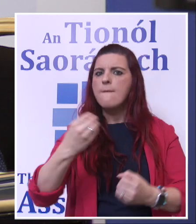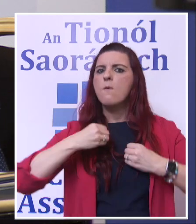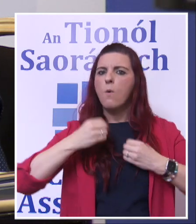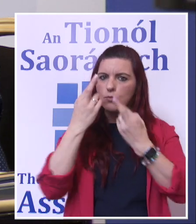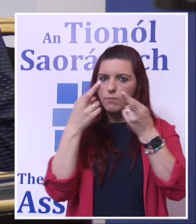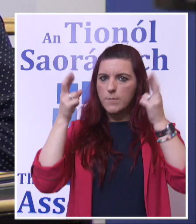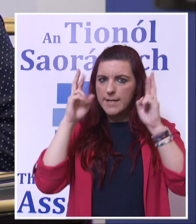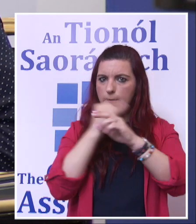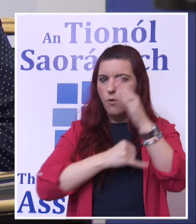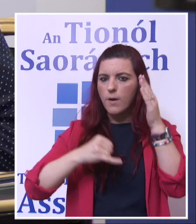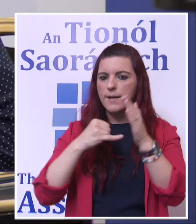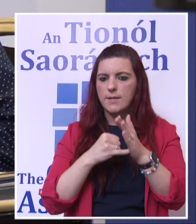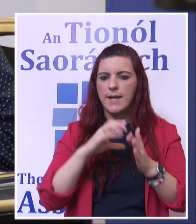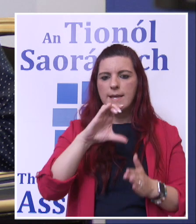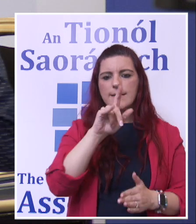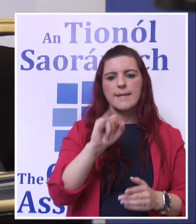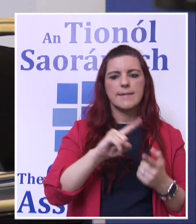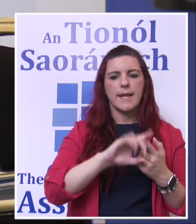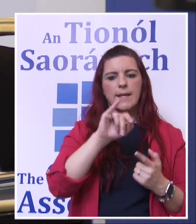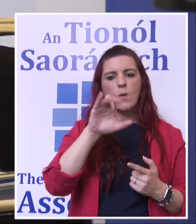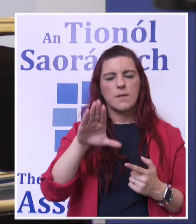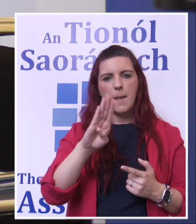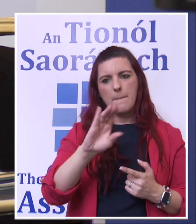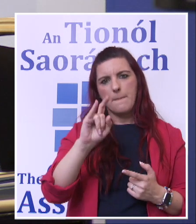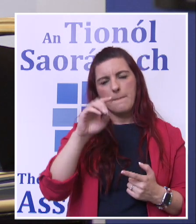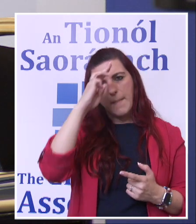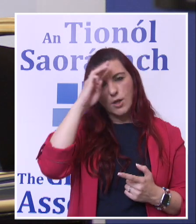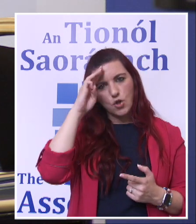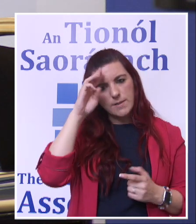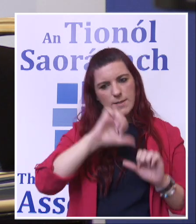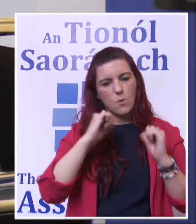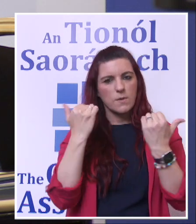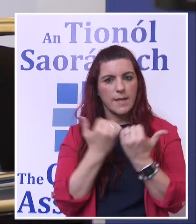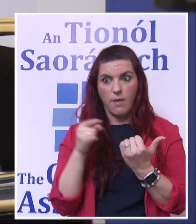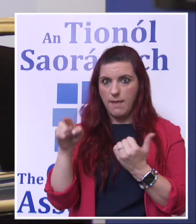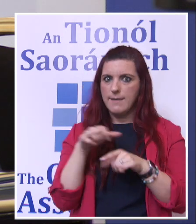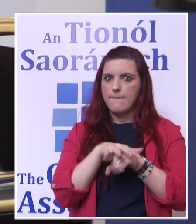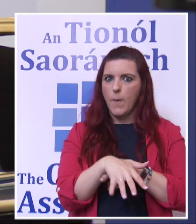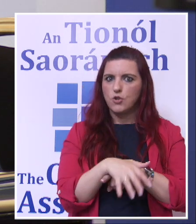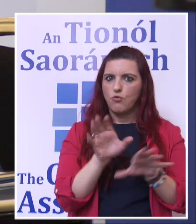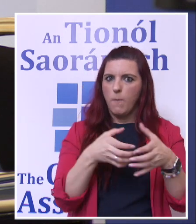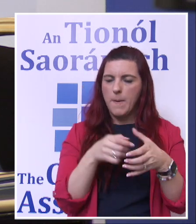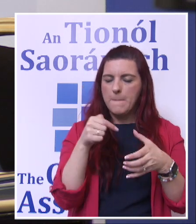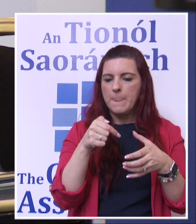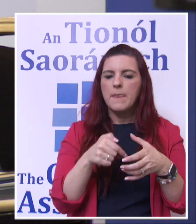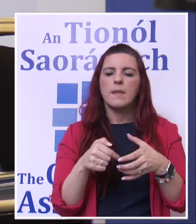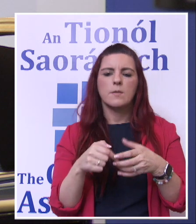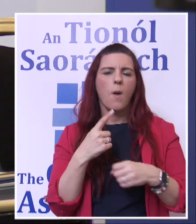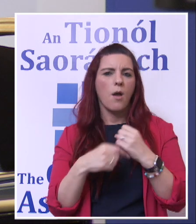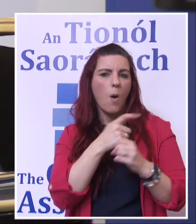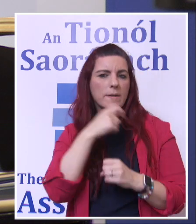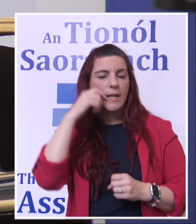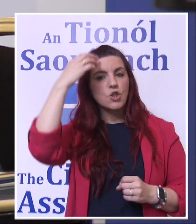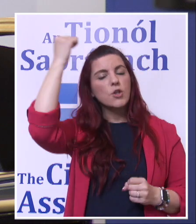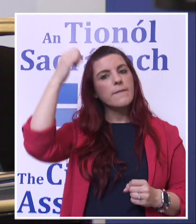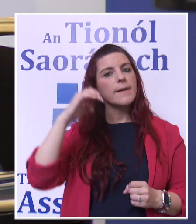representative organisation, the City and County Managers Association, which is influential. I always stress that the chief